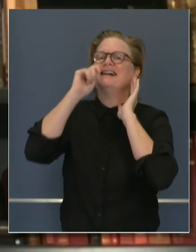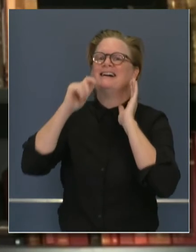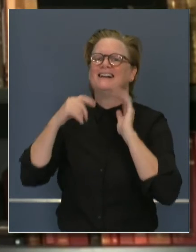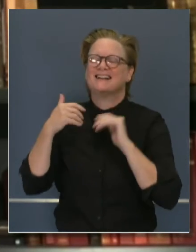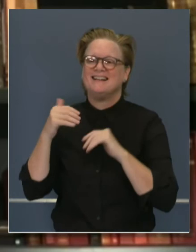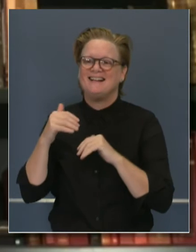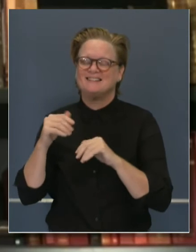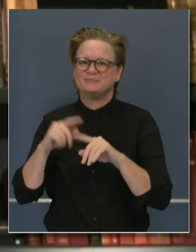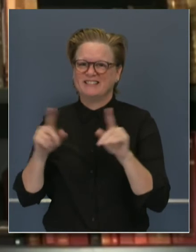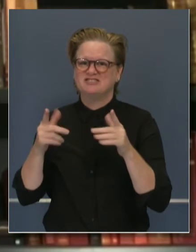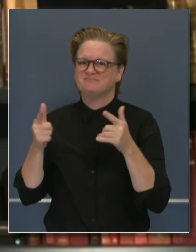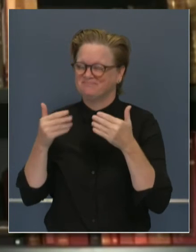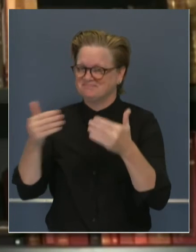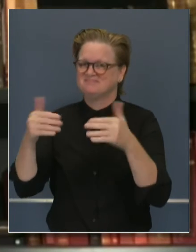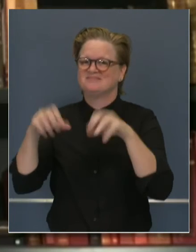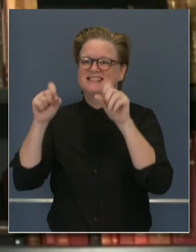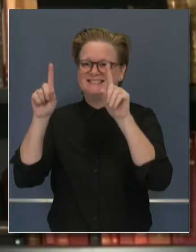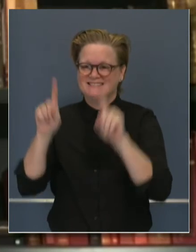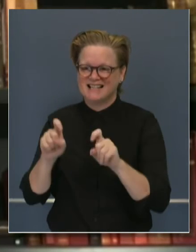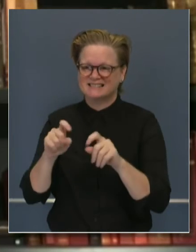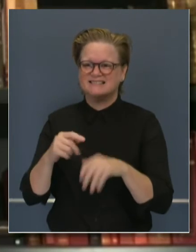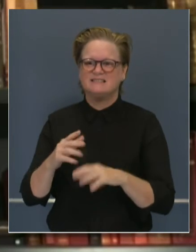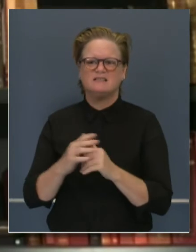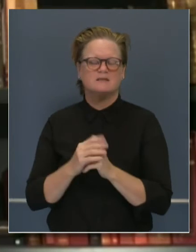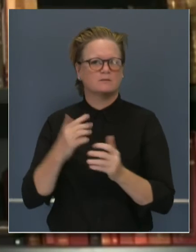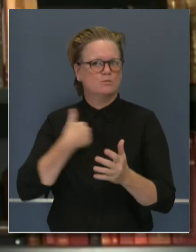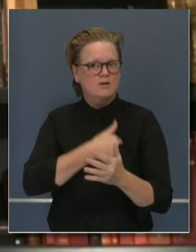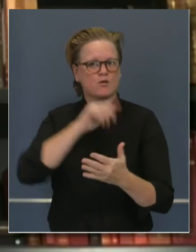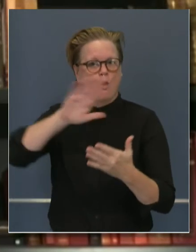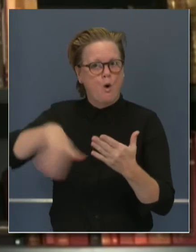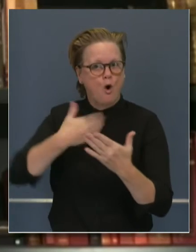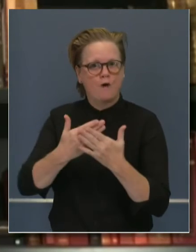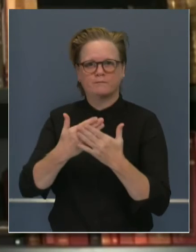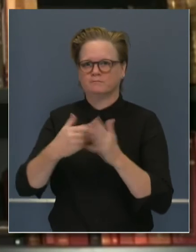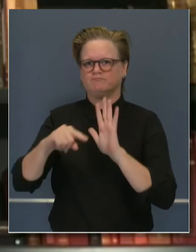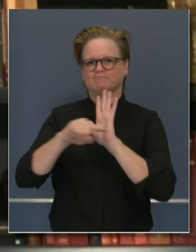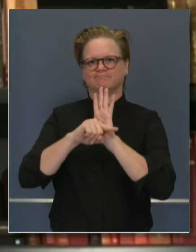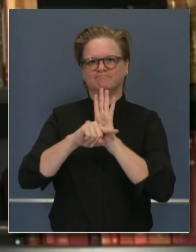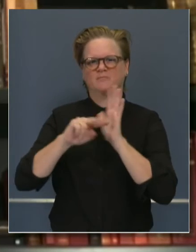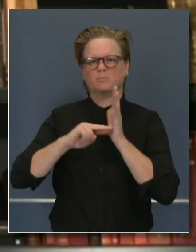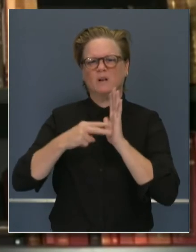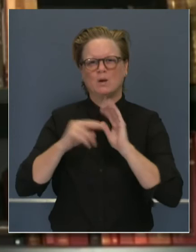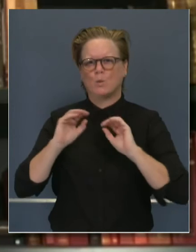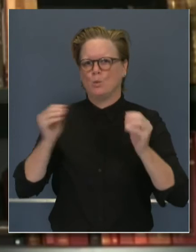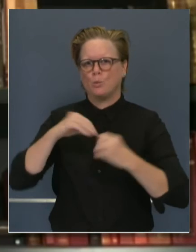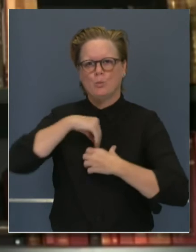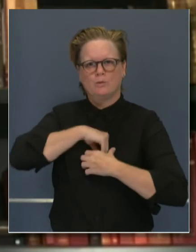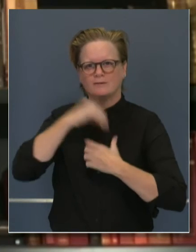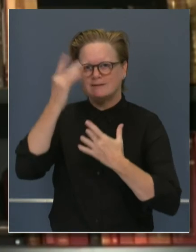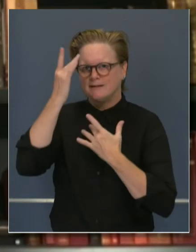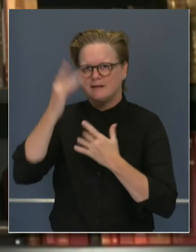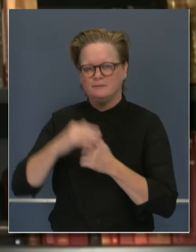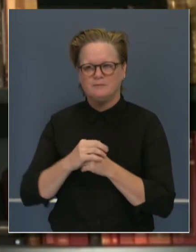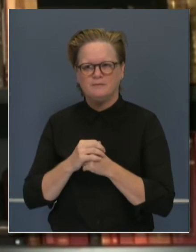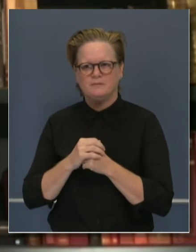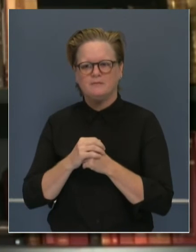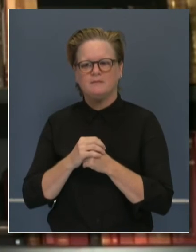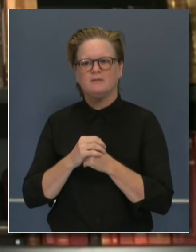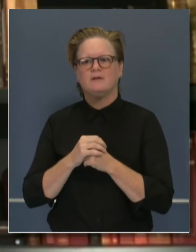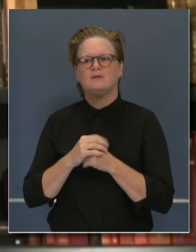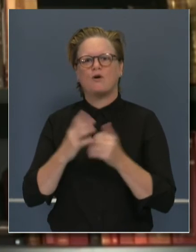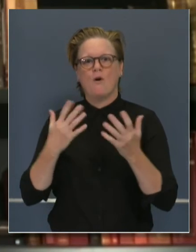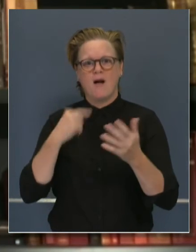this household, all tested negative. We will do subsequent tests, and we will abide by not just state guidelines,